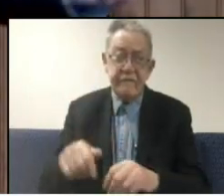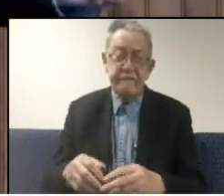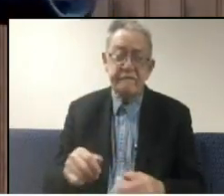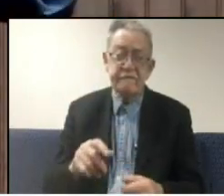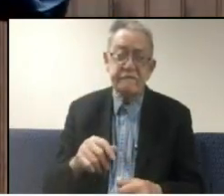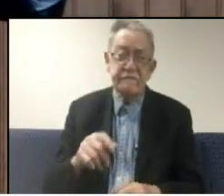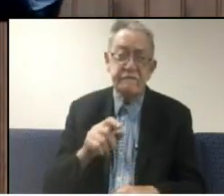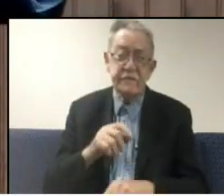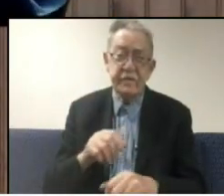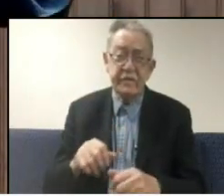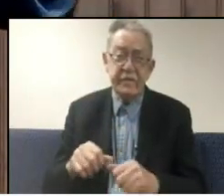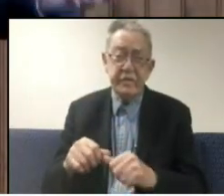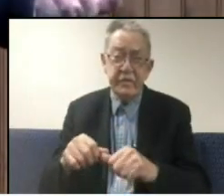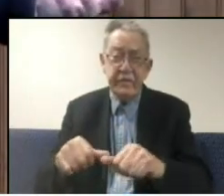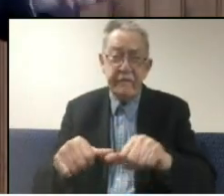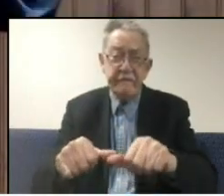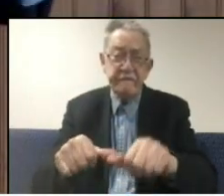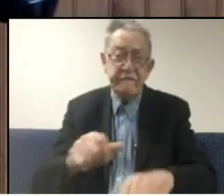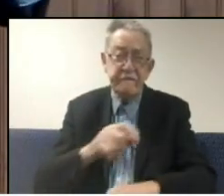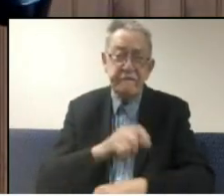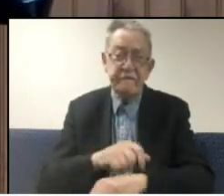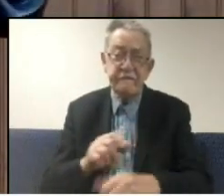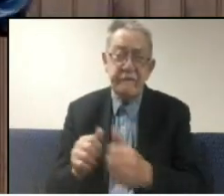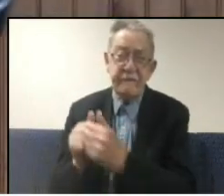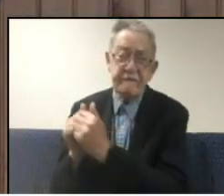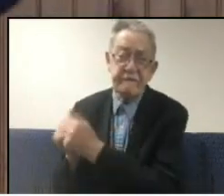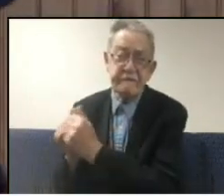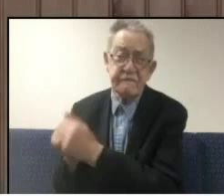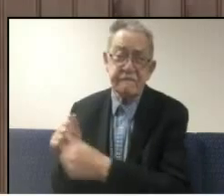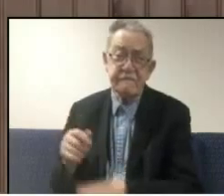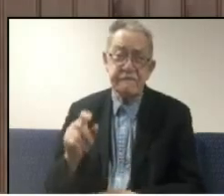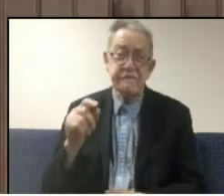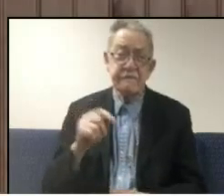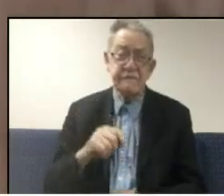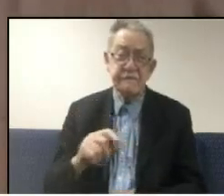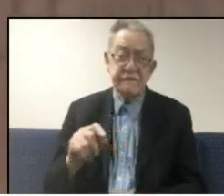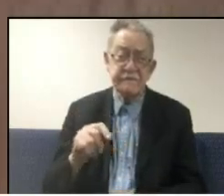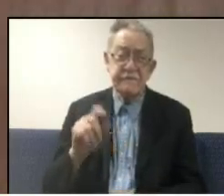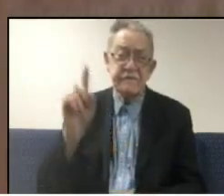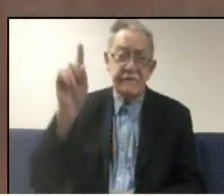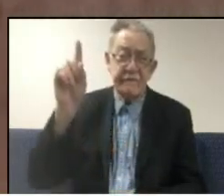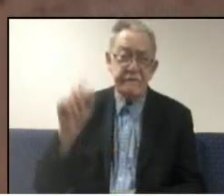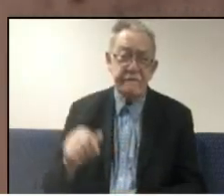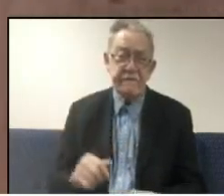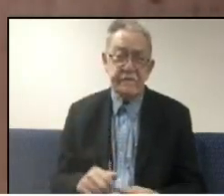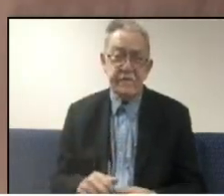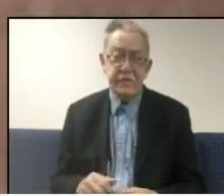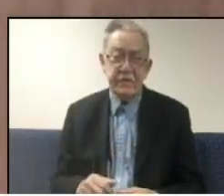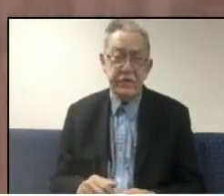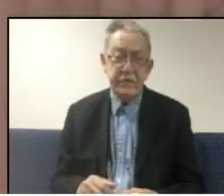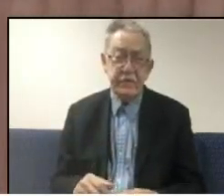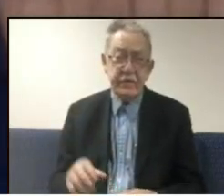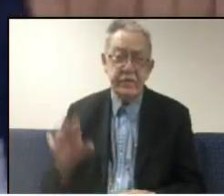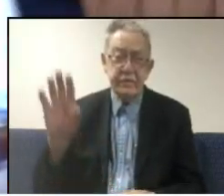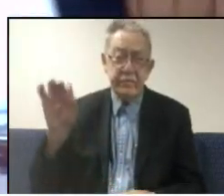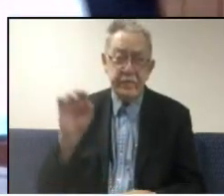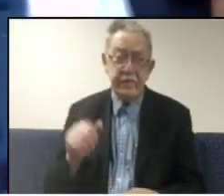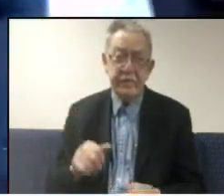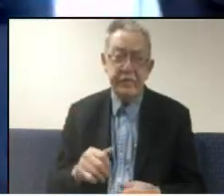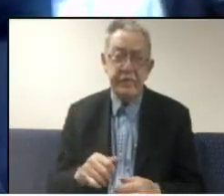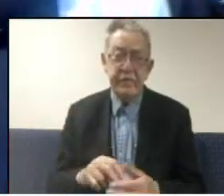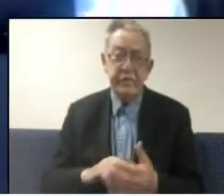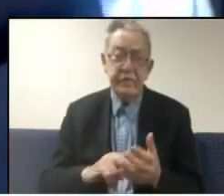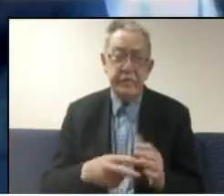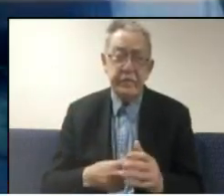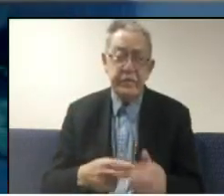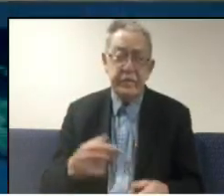let this not be just some sort of flippant reaction based on a sermon, but let me spend time and discover what your will and your purpose is for